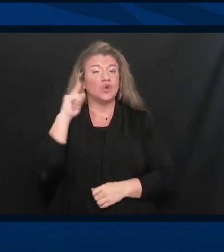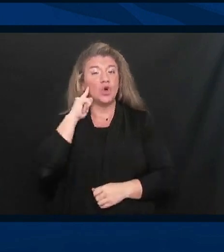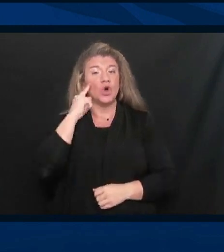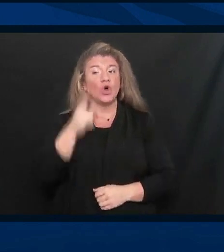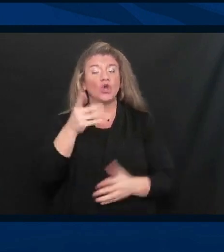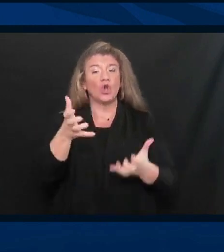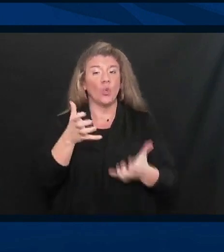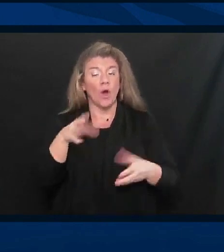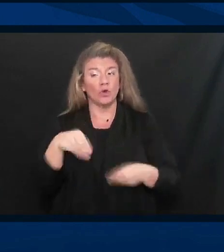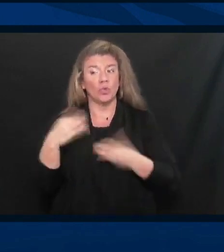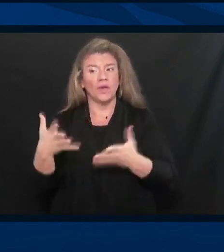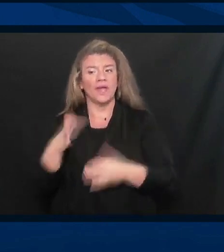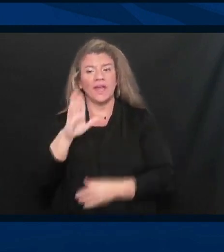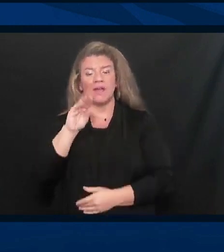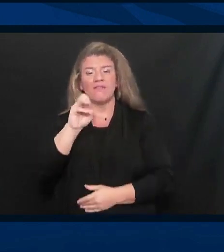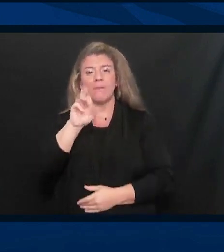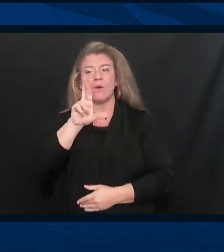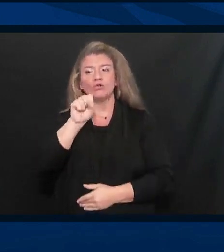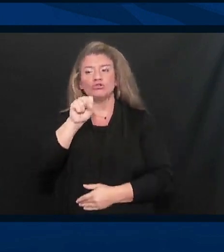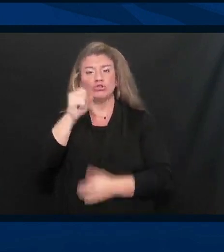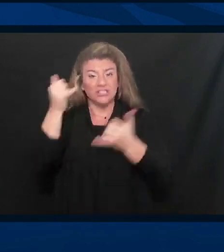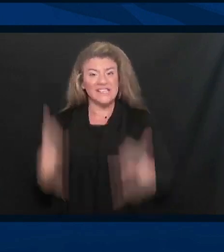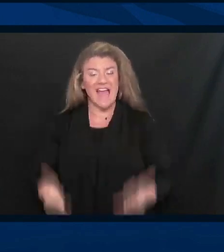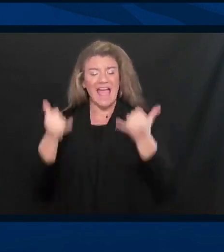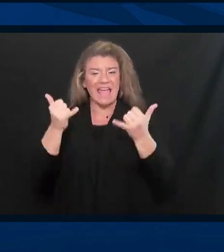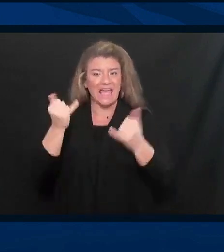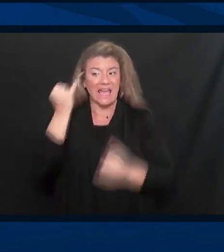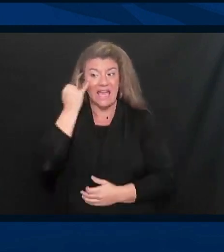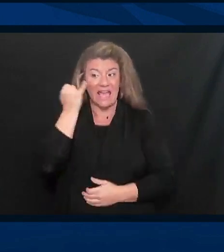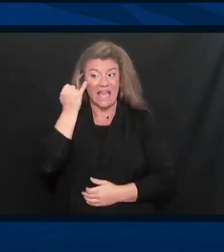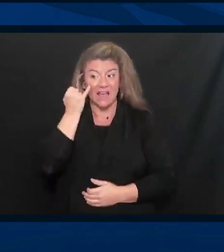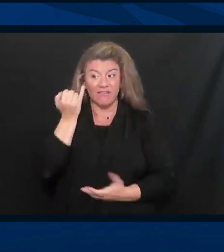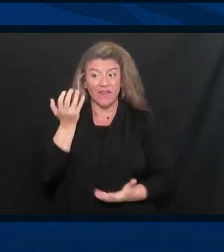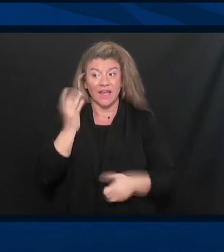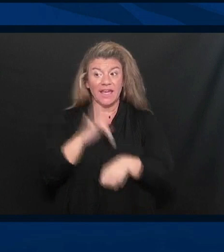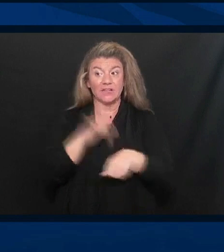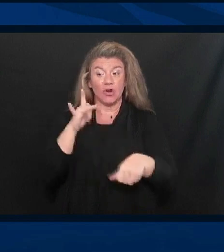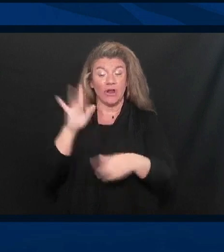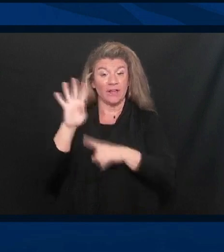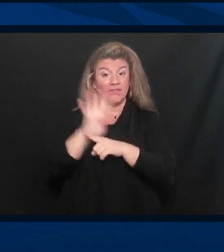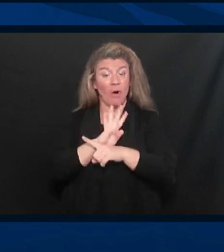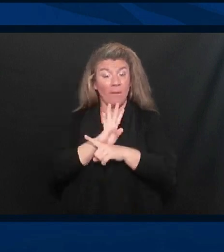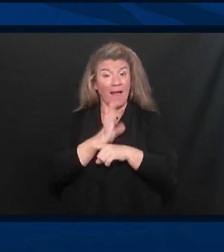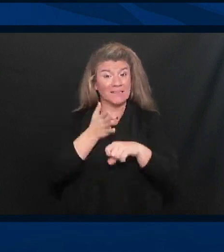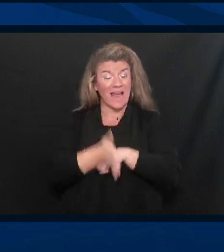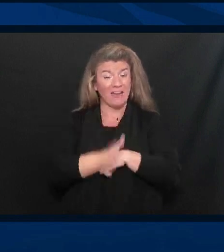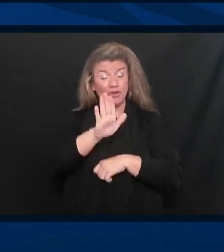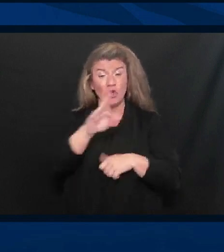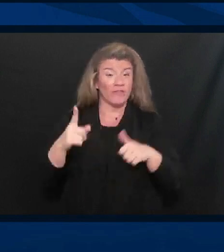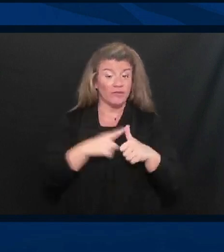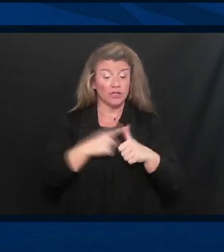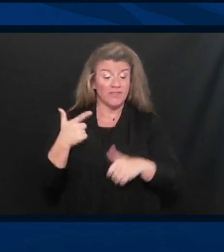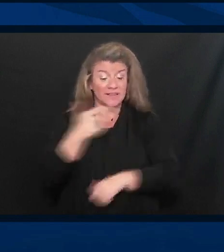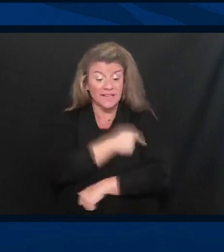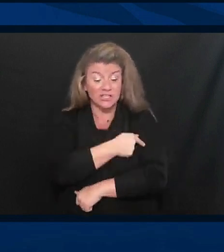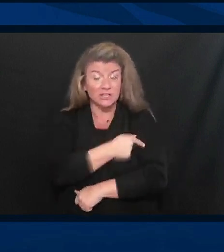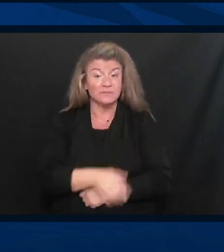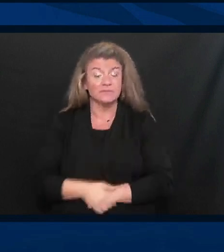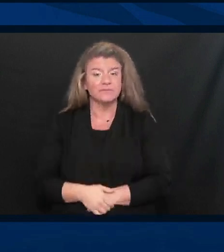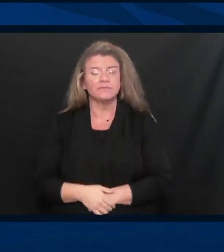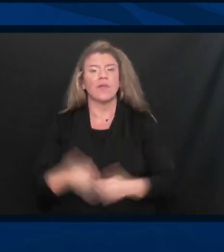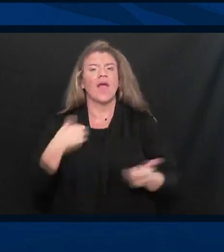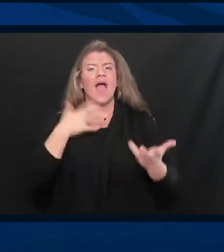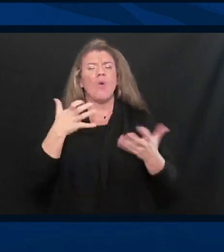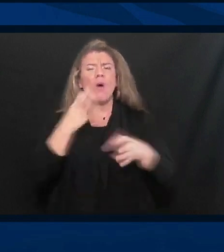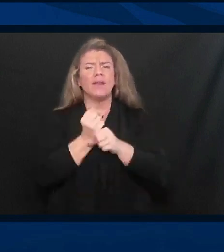give boosters like today, if maybe as early as 4 months after your first vaccination. I'd like to